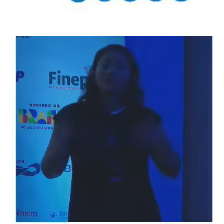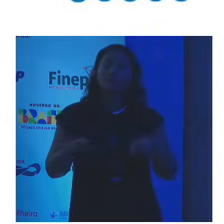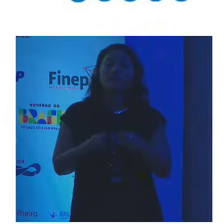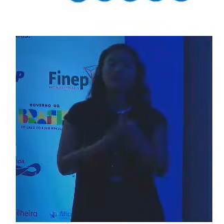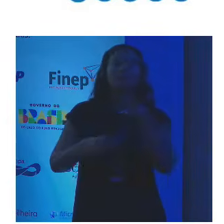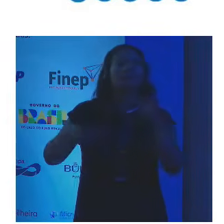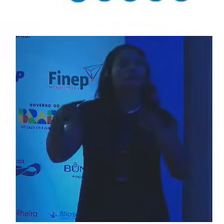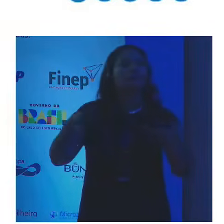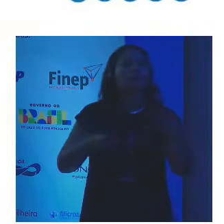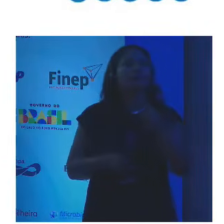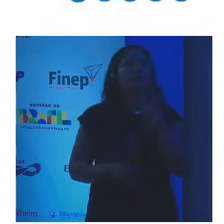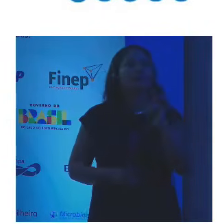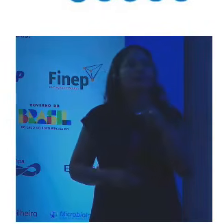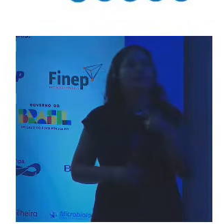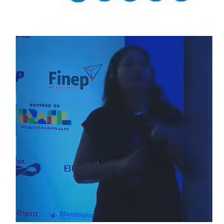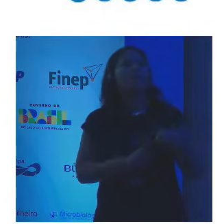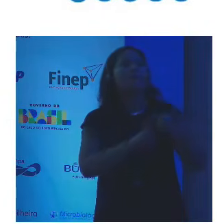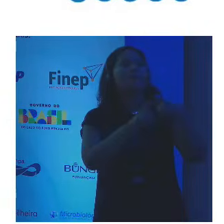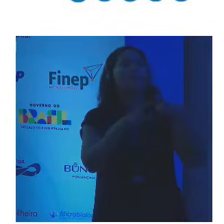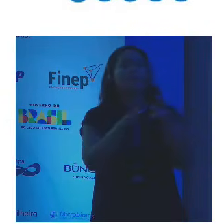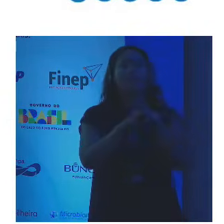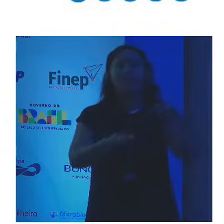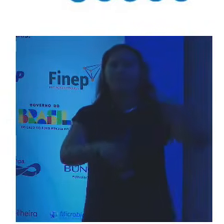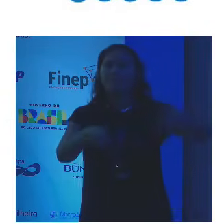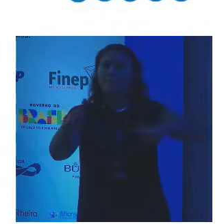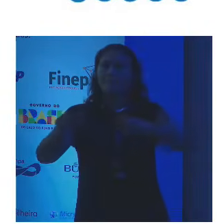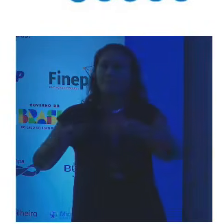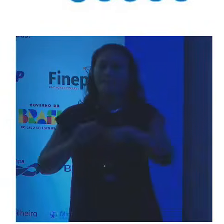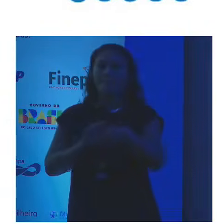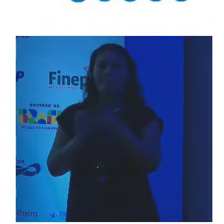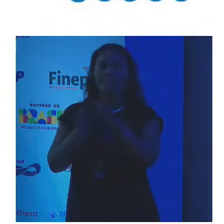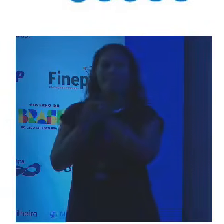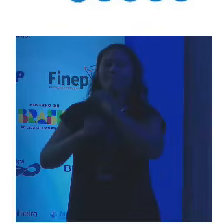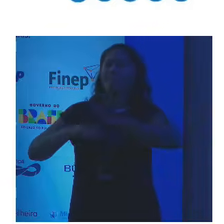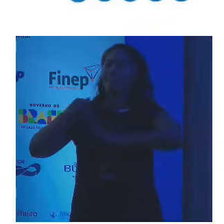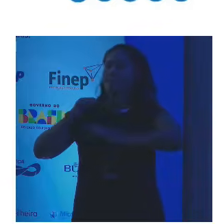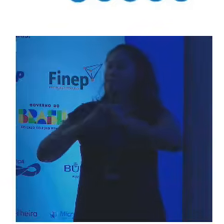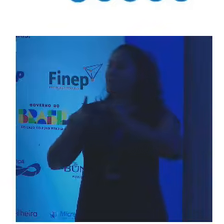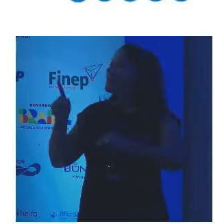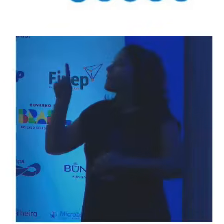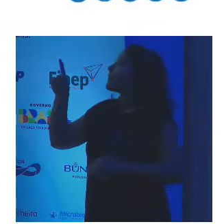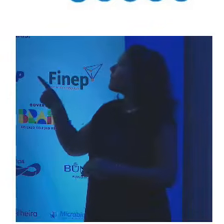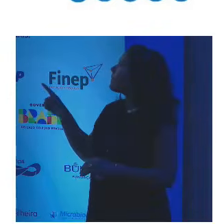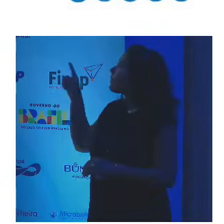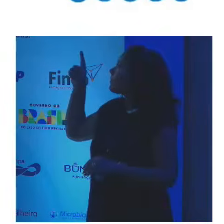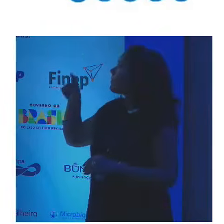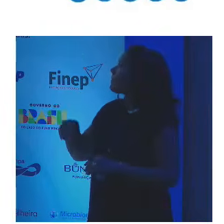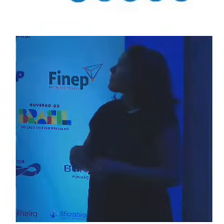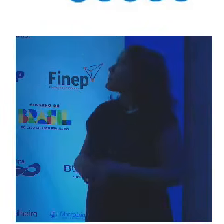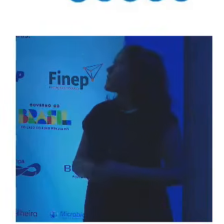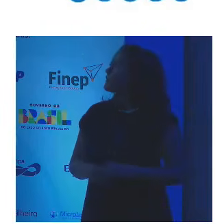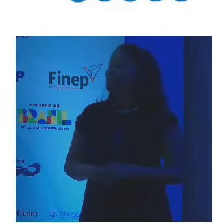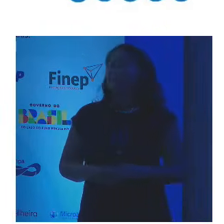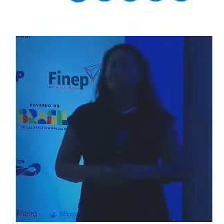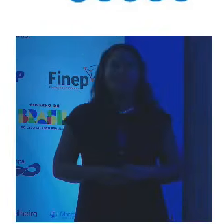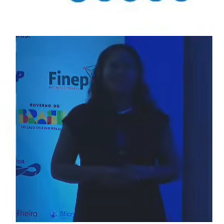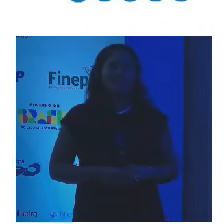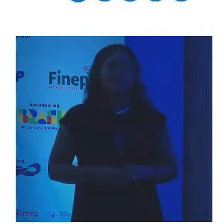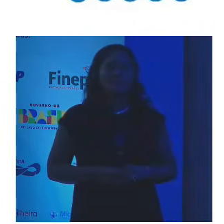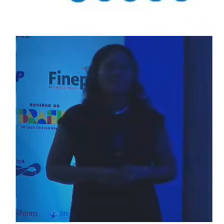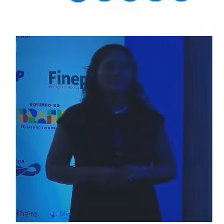cost-benefit analysis before deciding everything, thanks to this digital ocean and these examples. And the last one